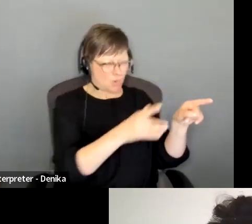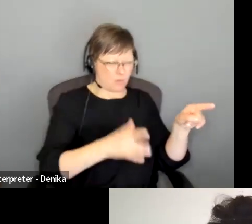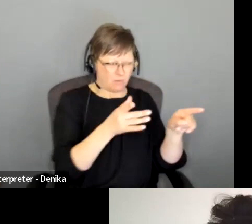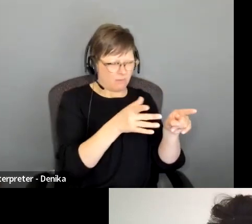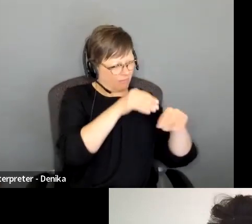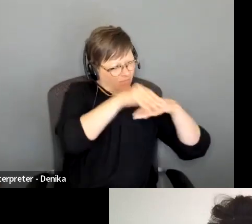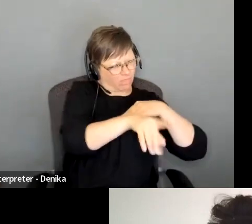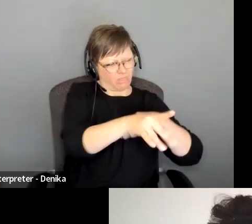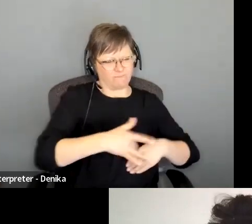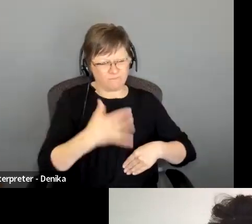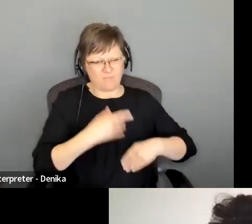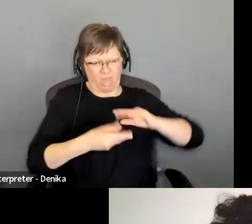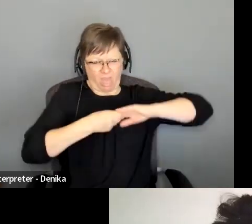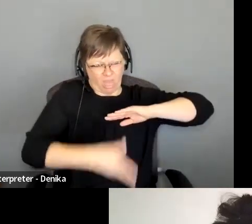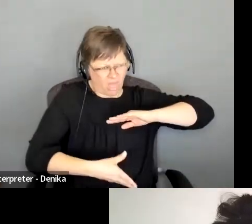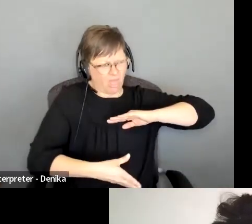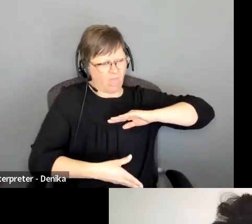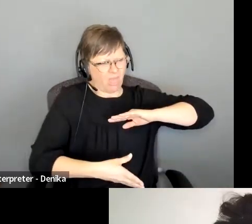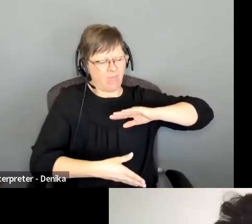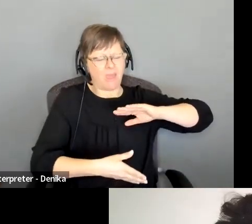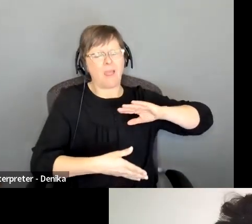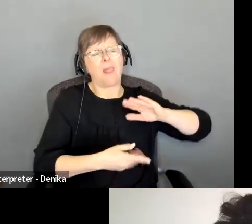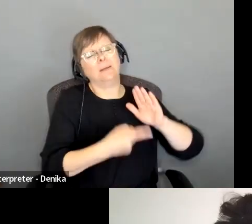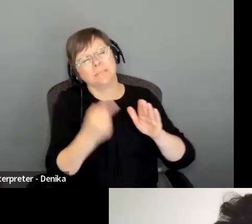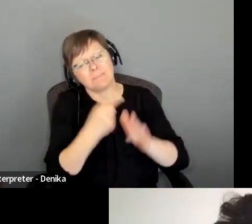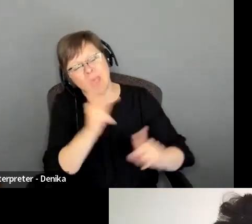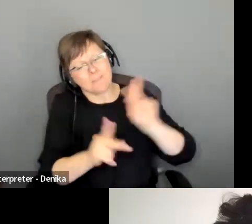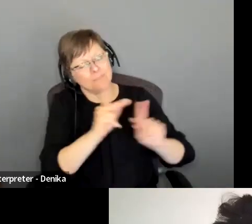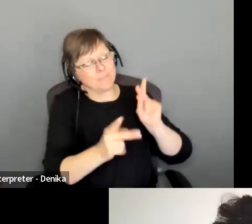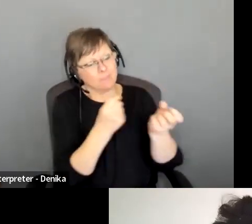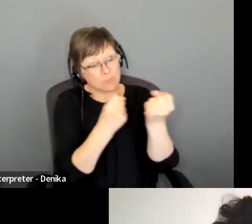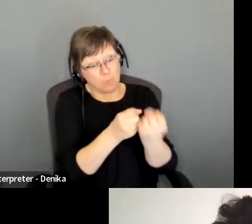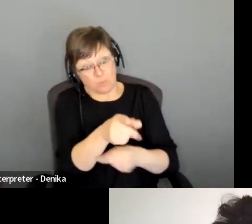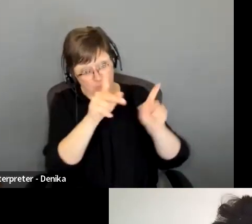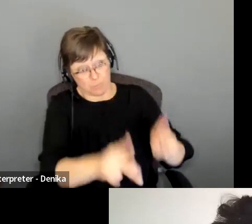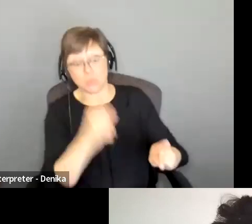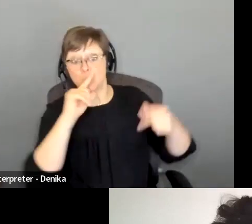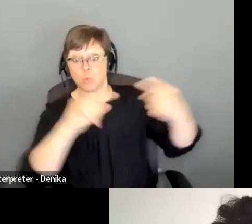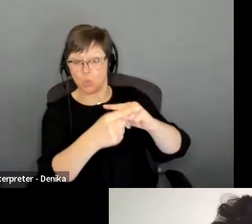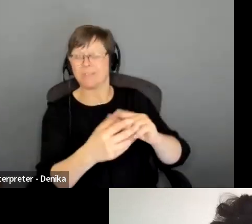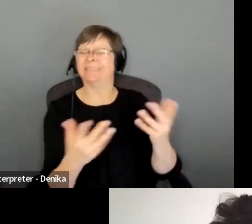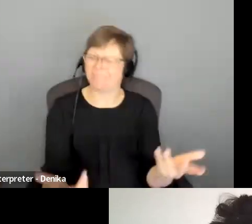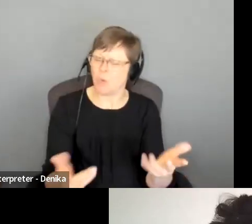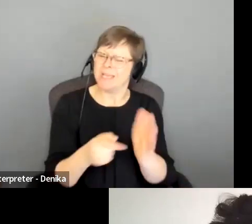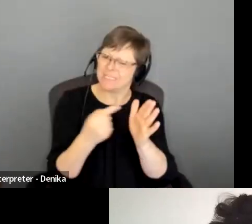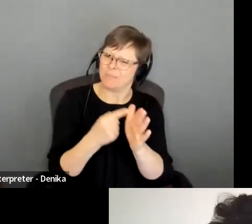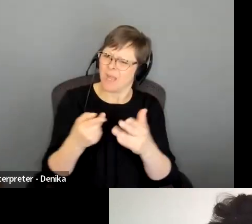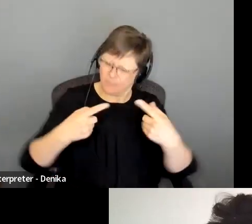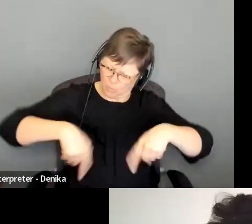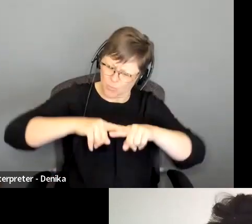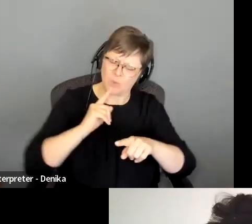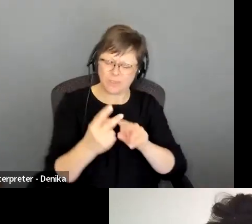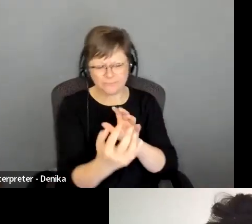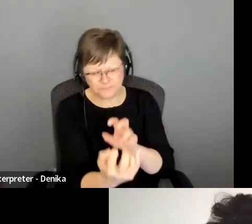where support was needed. That would be a little bit of a question. So we could see, again, if we set them next to each other, we say, okay, where's the support? Is it easier to